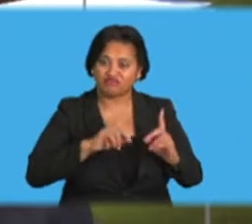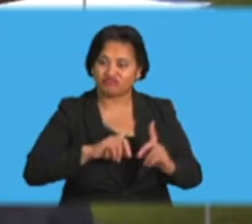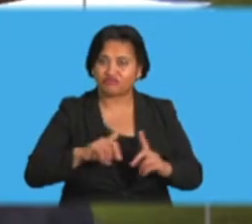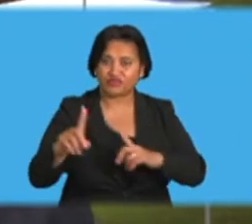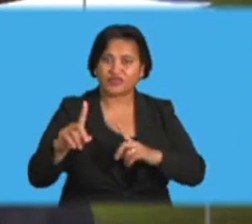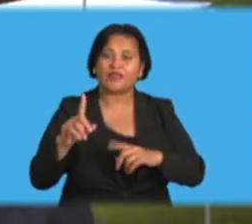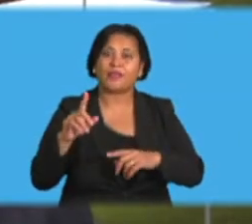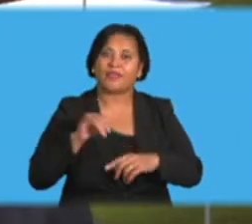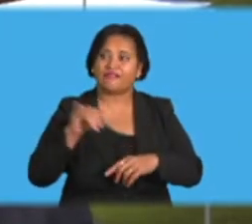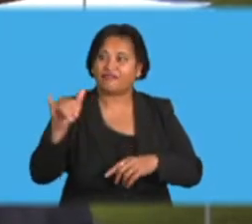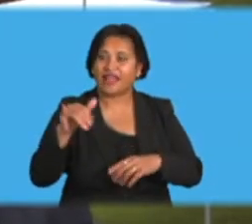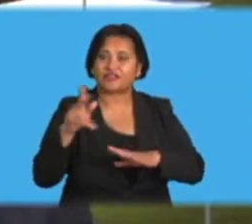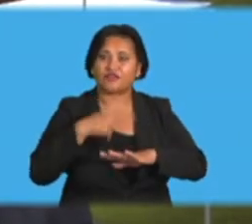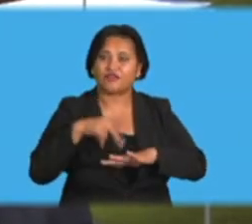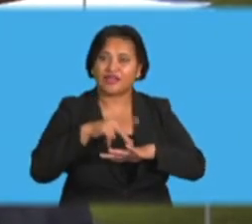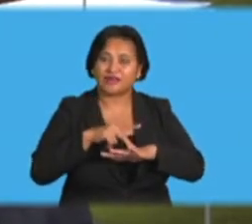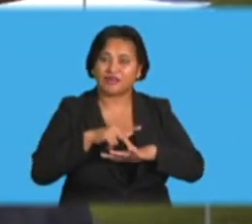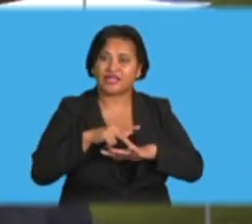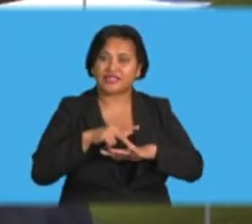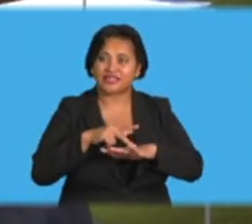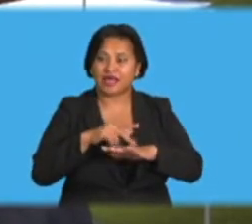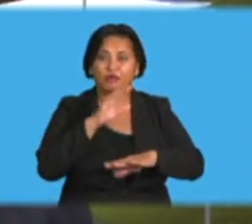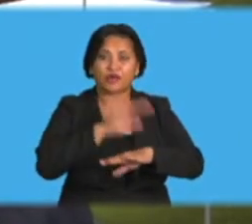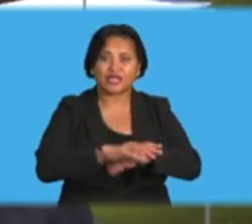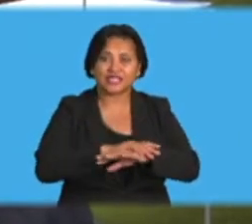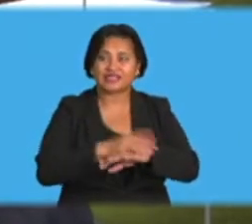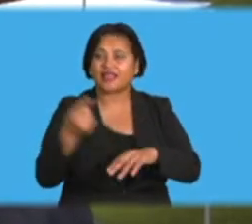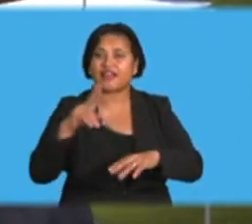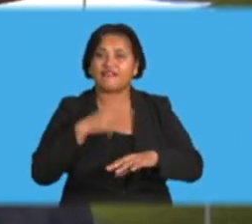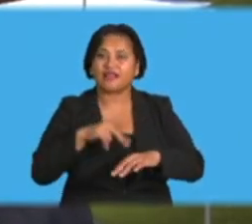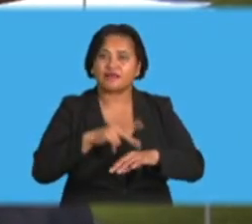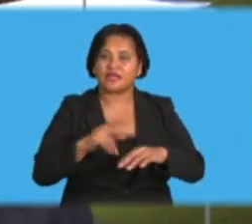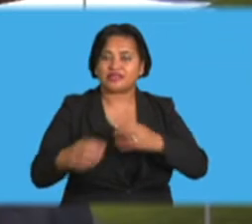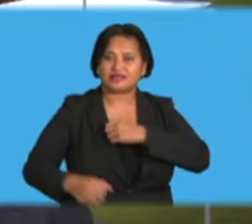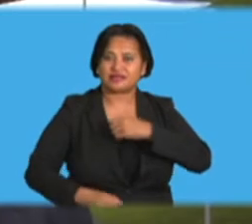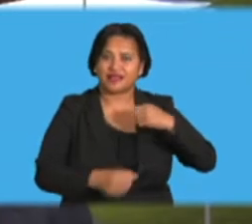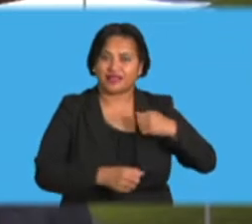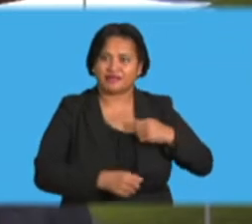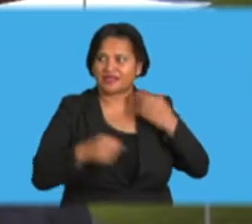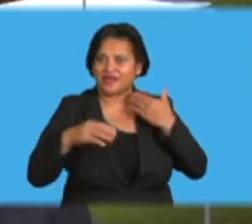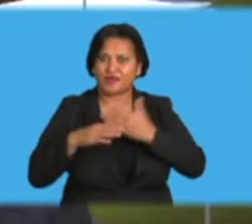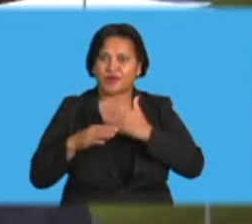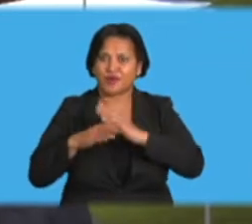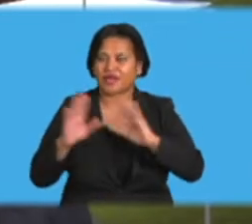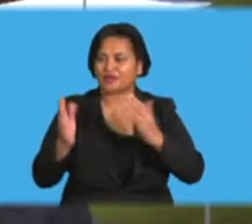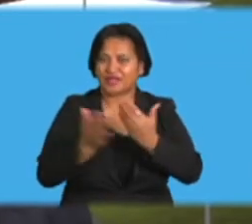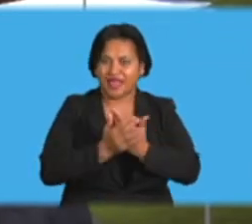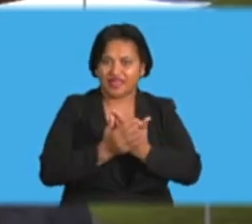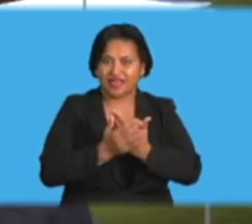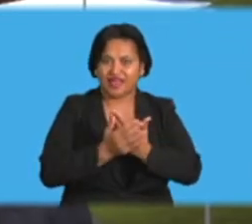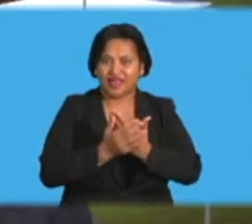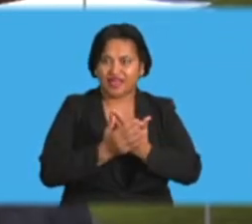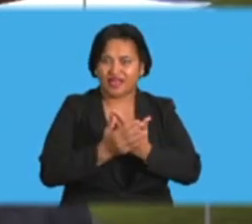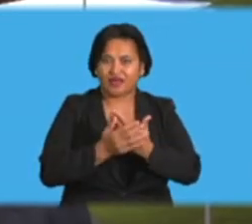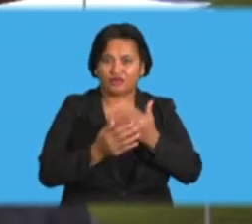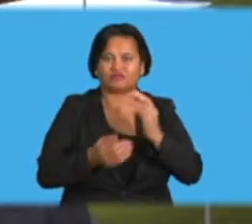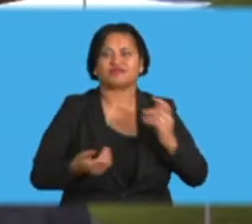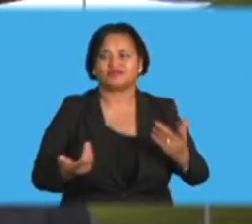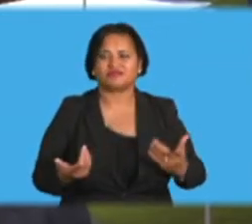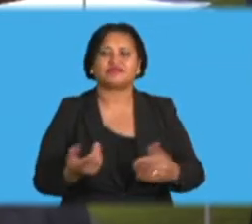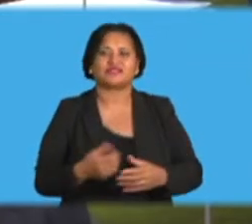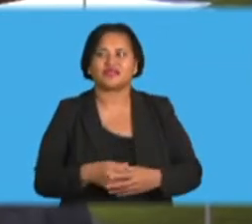Philippines police force and the military and the traffic police, etc., and how they actually ran the